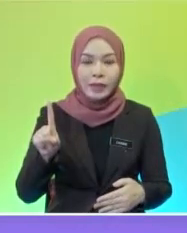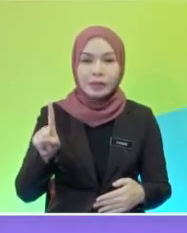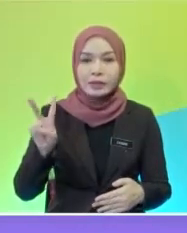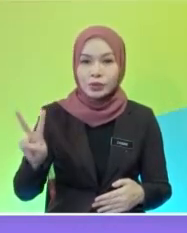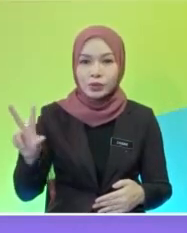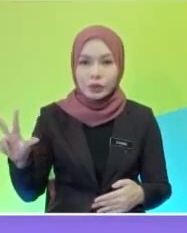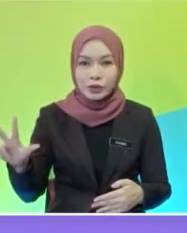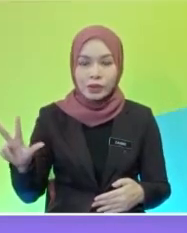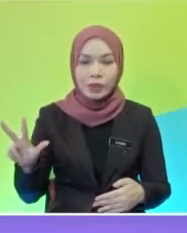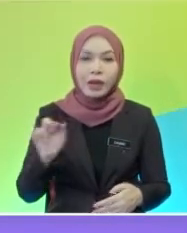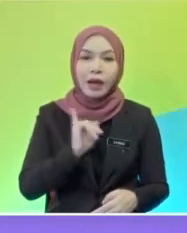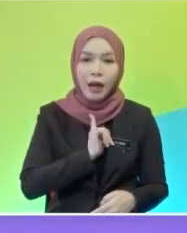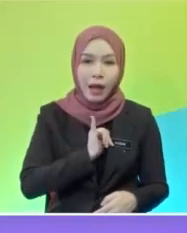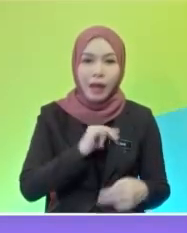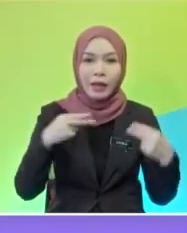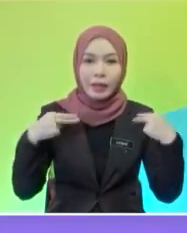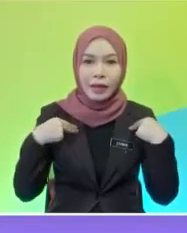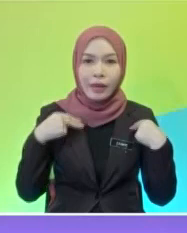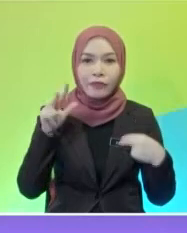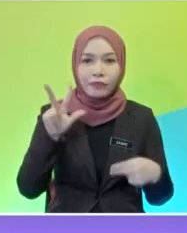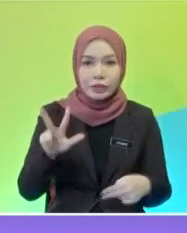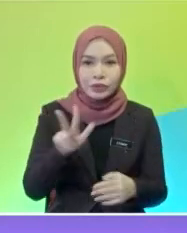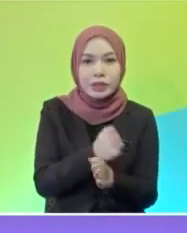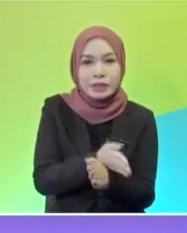1, 2, 3. I have three sides.